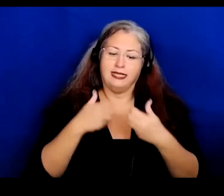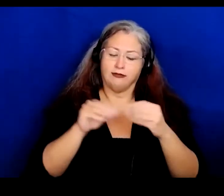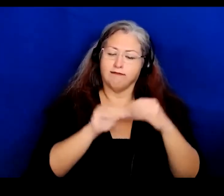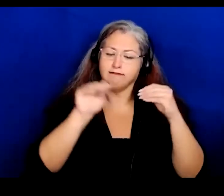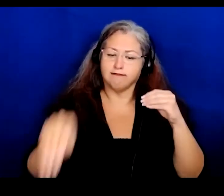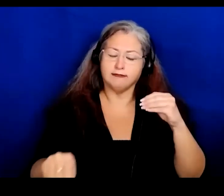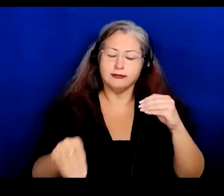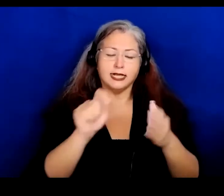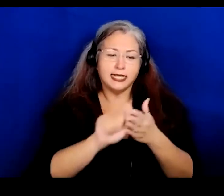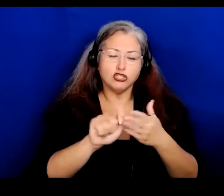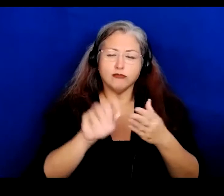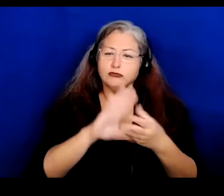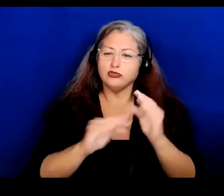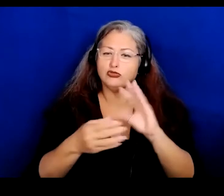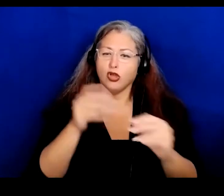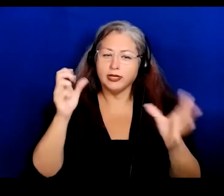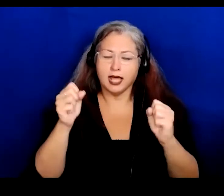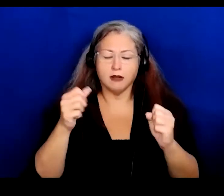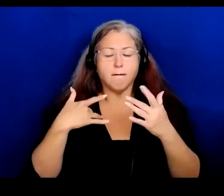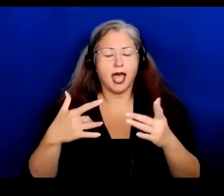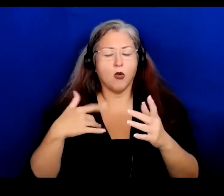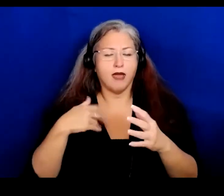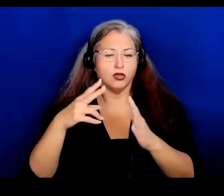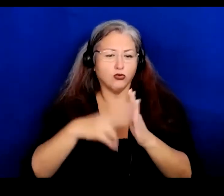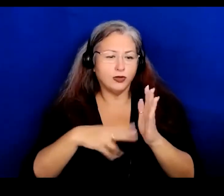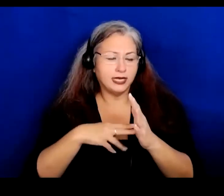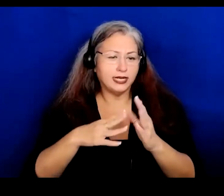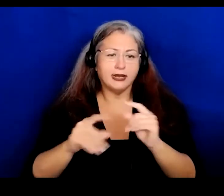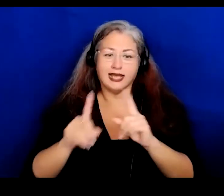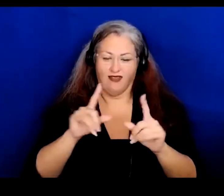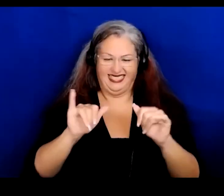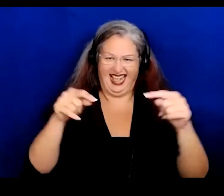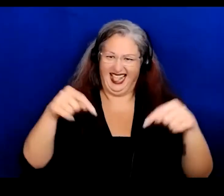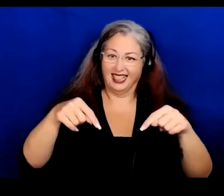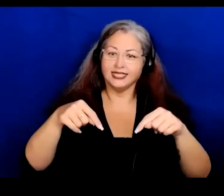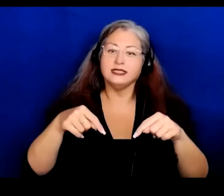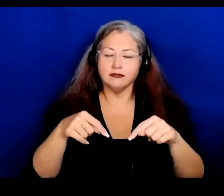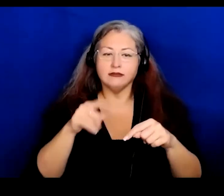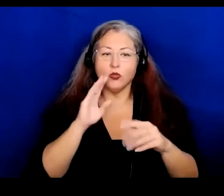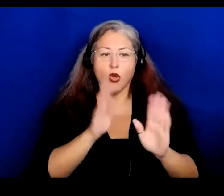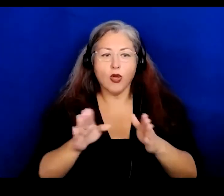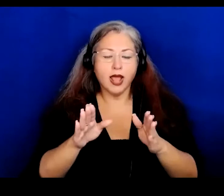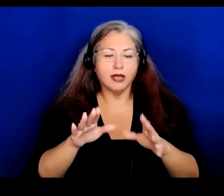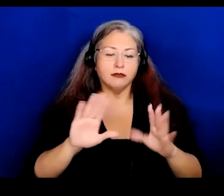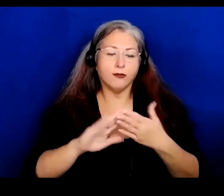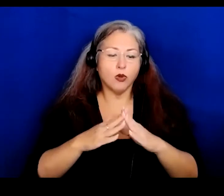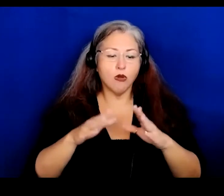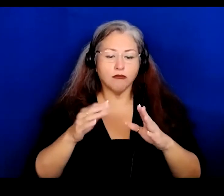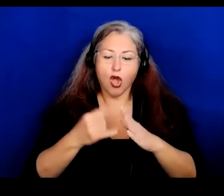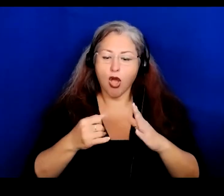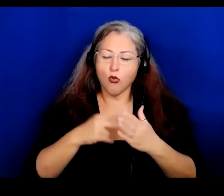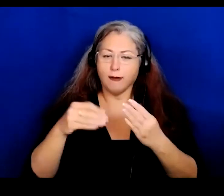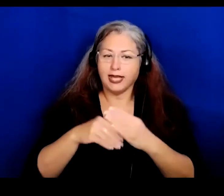and storytelling. We hold frequent readings and conversations like this one, organize community arts programming in New York